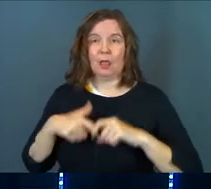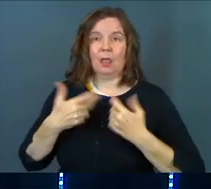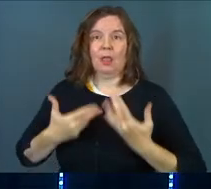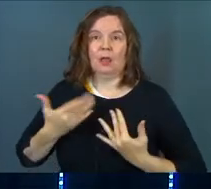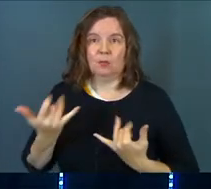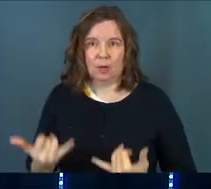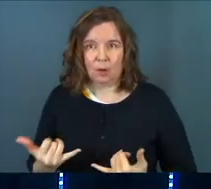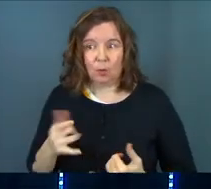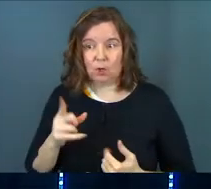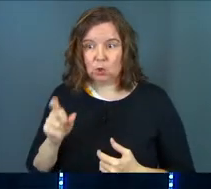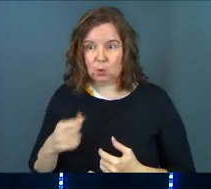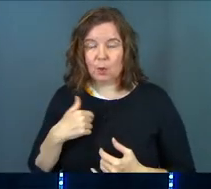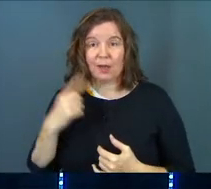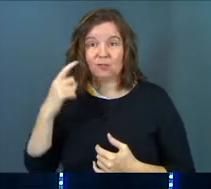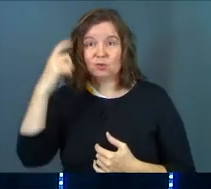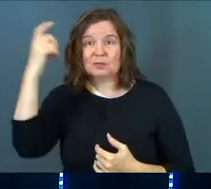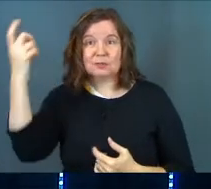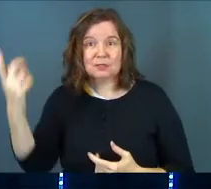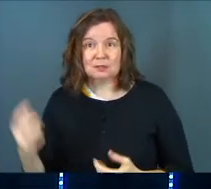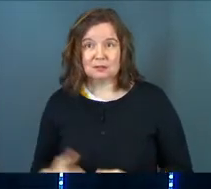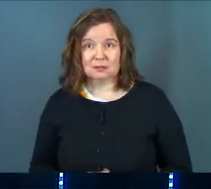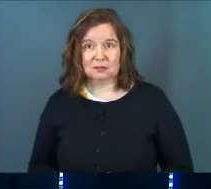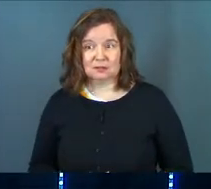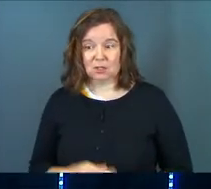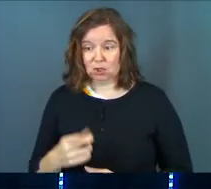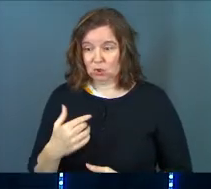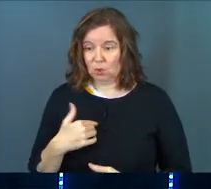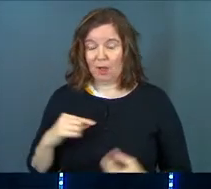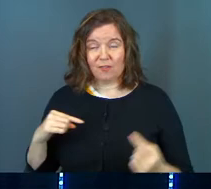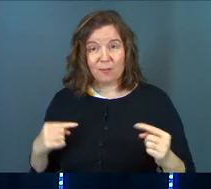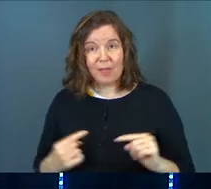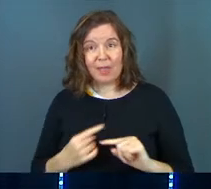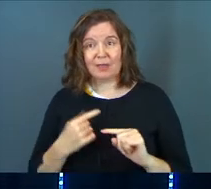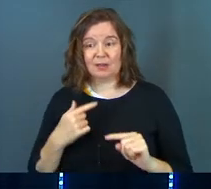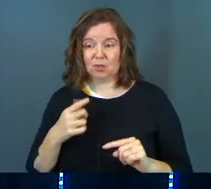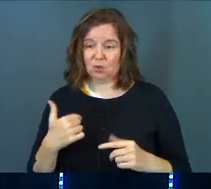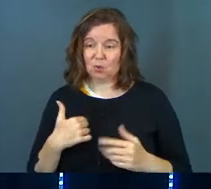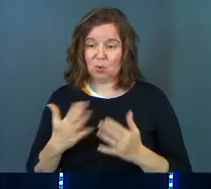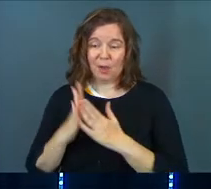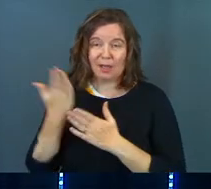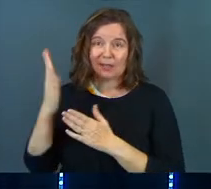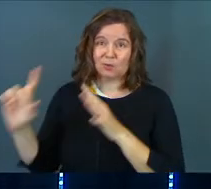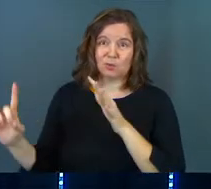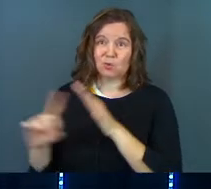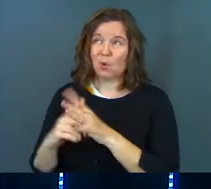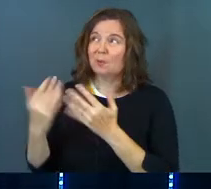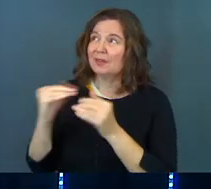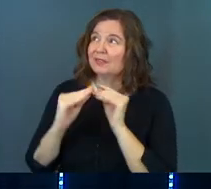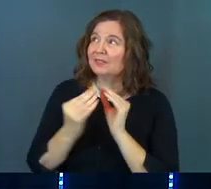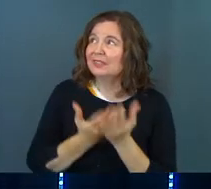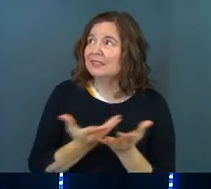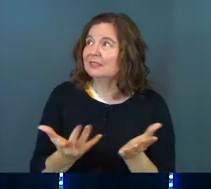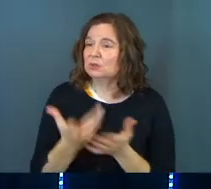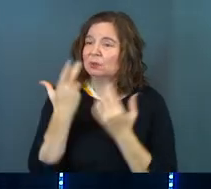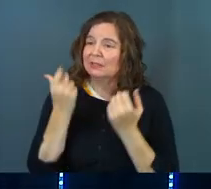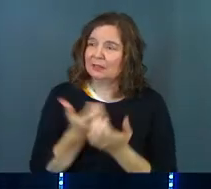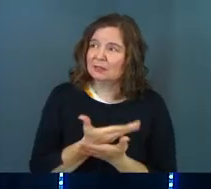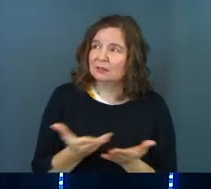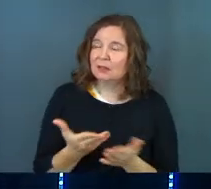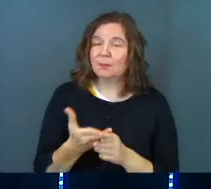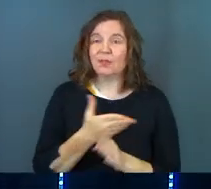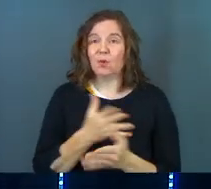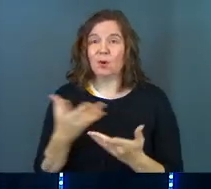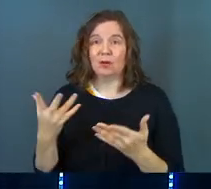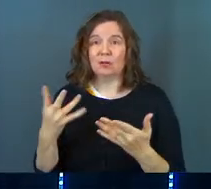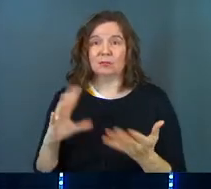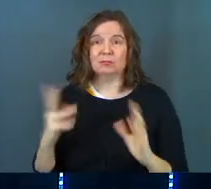cliffhanger right now. And you have dreams, and you have pain, and you ask God to show up and to fix some things and to heal some things